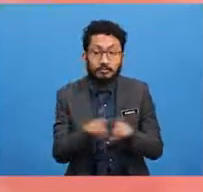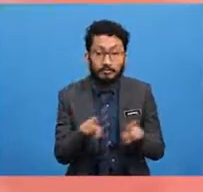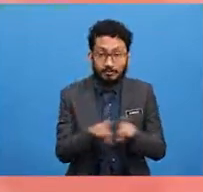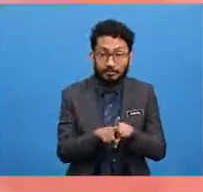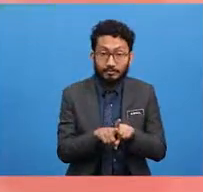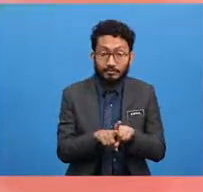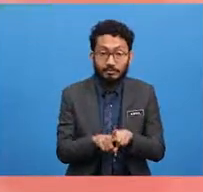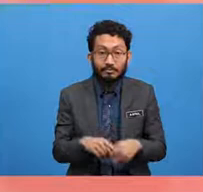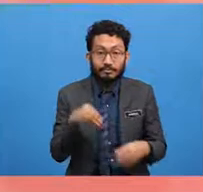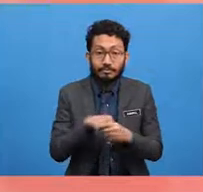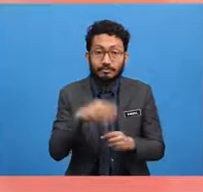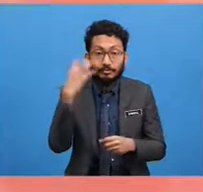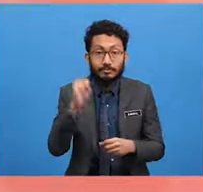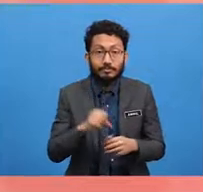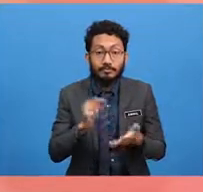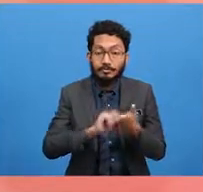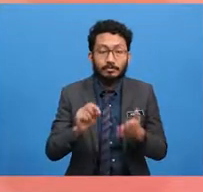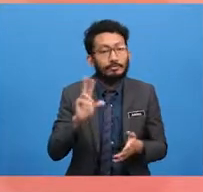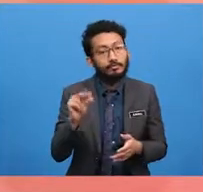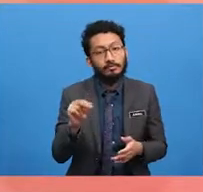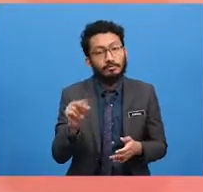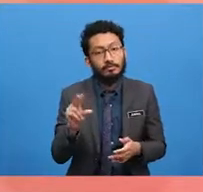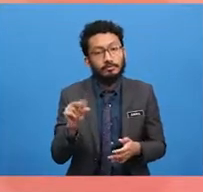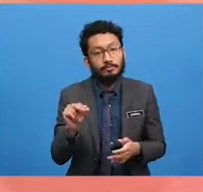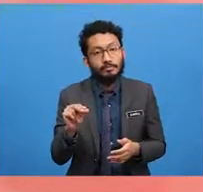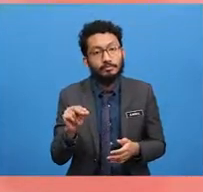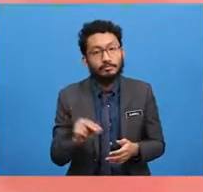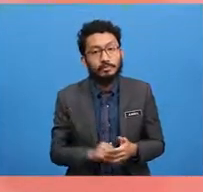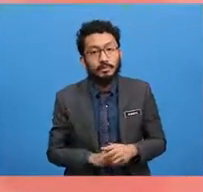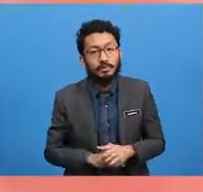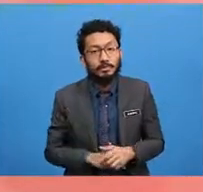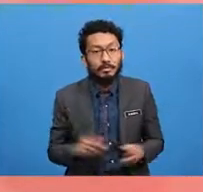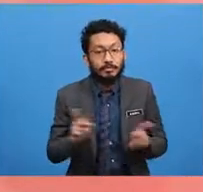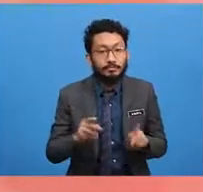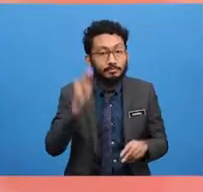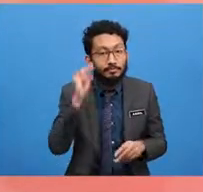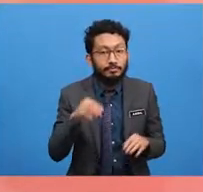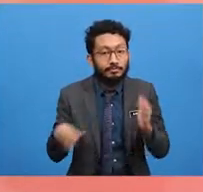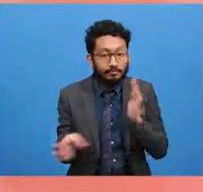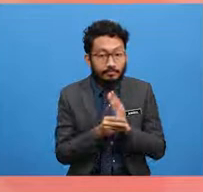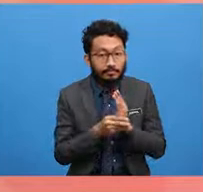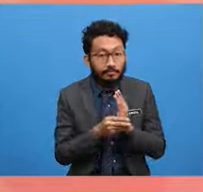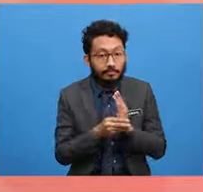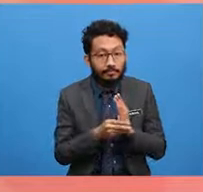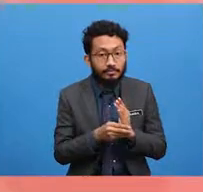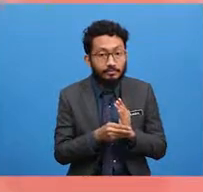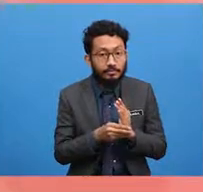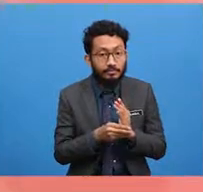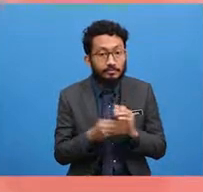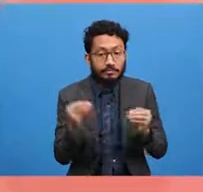notes? No. Does Mark add any extra comments or information to his